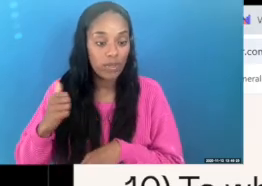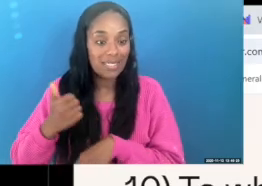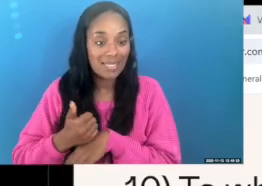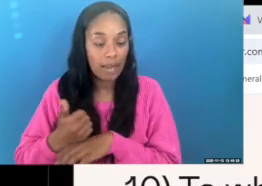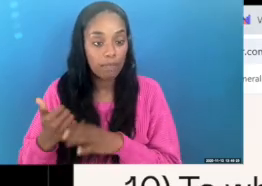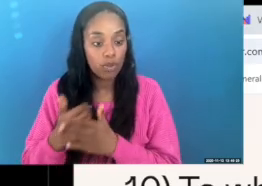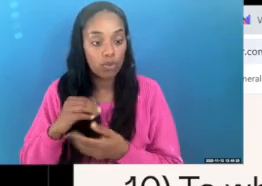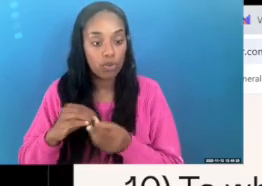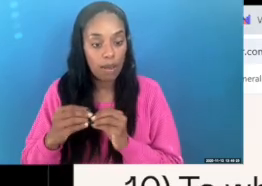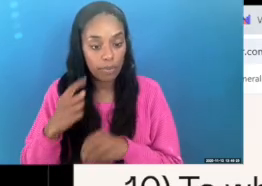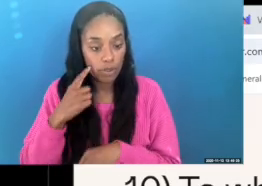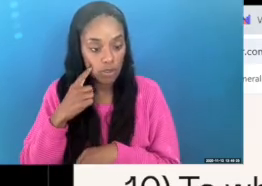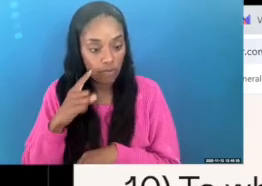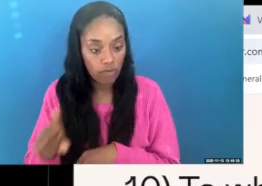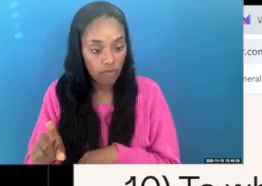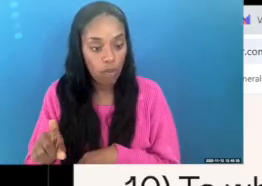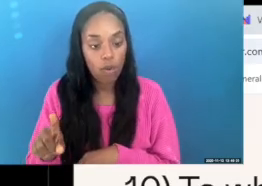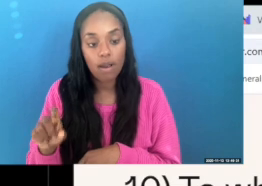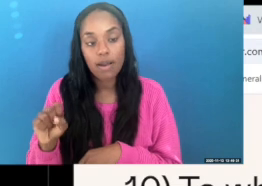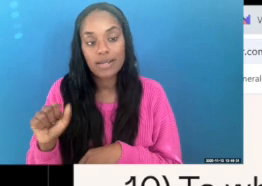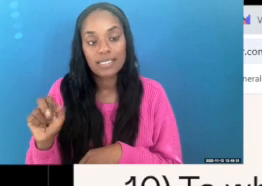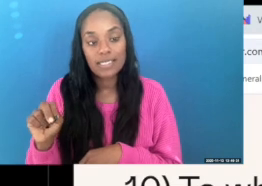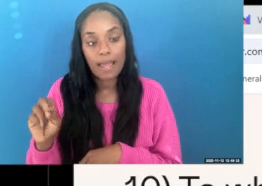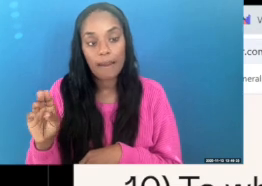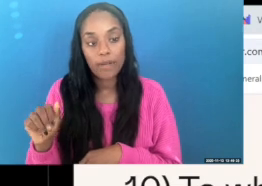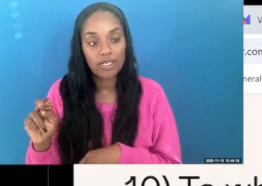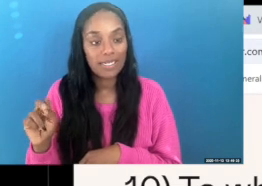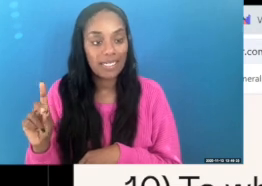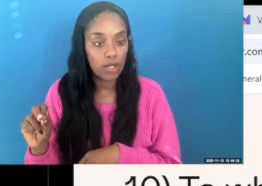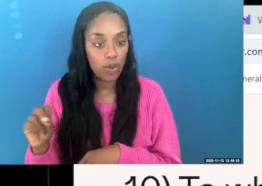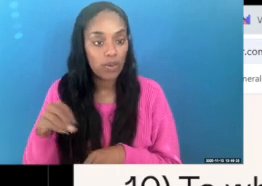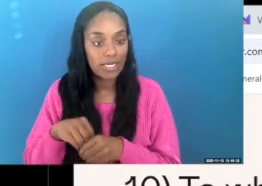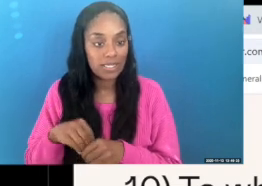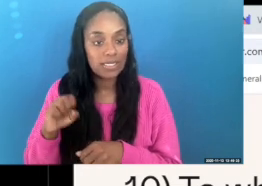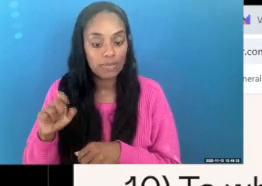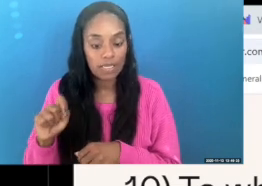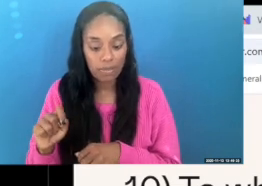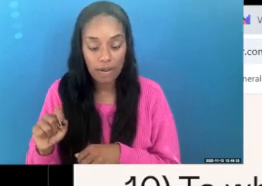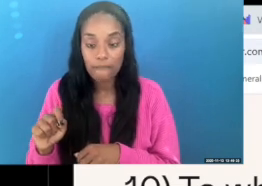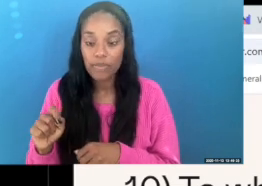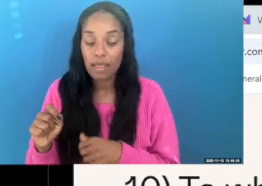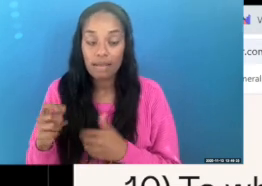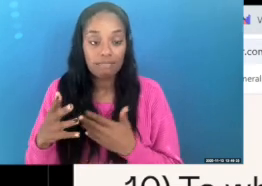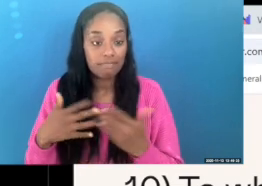zero-emission miles traveled right now. Set